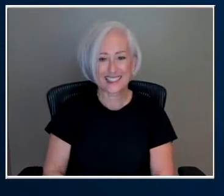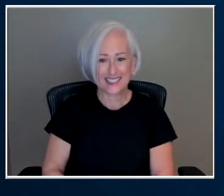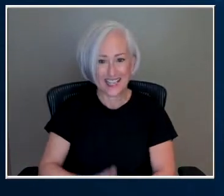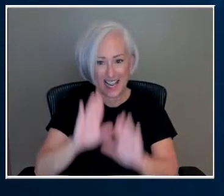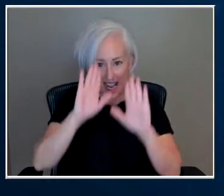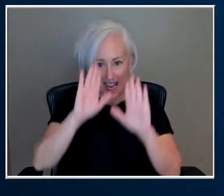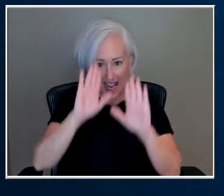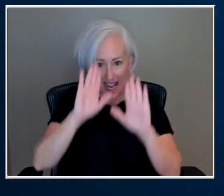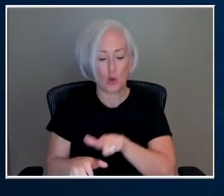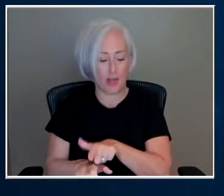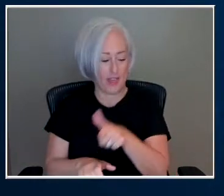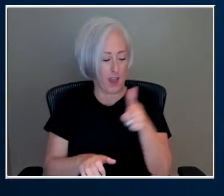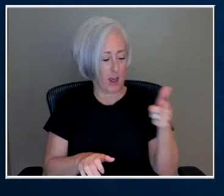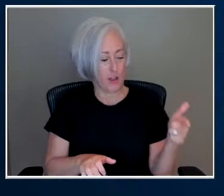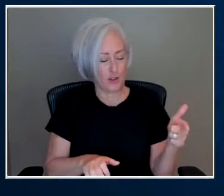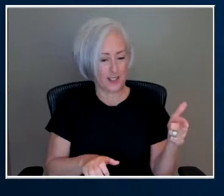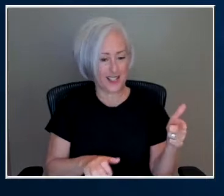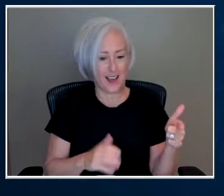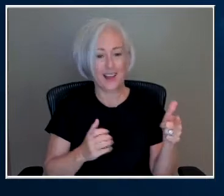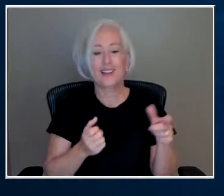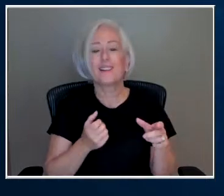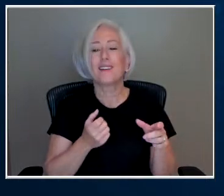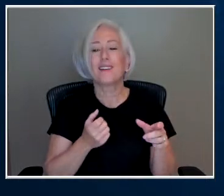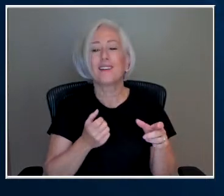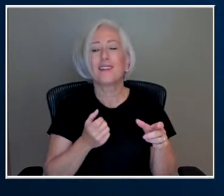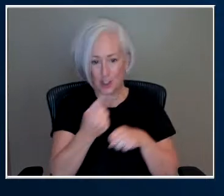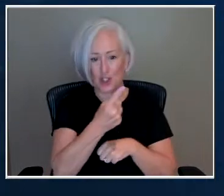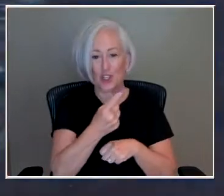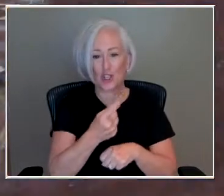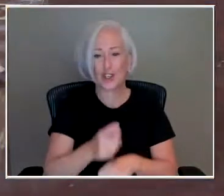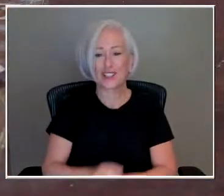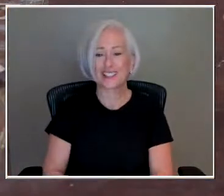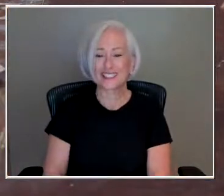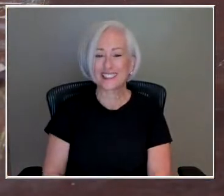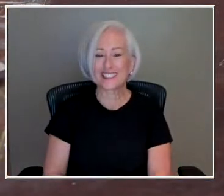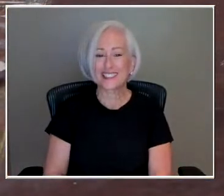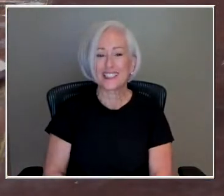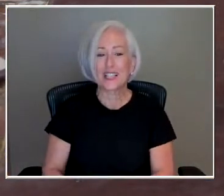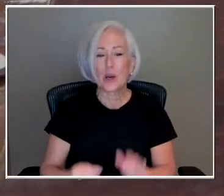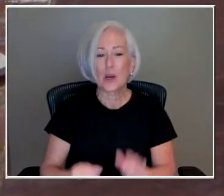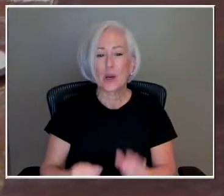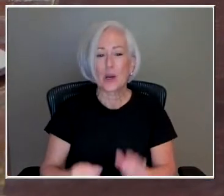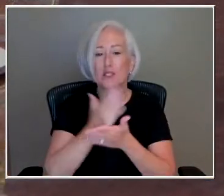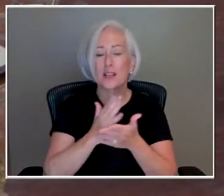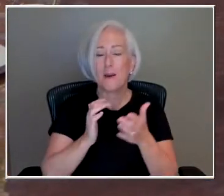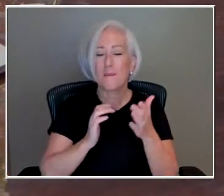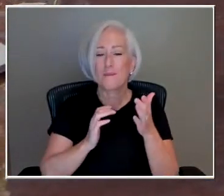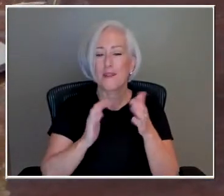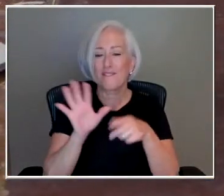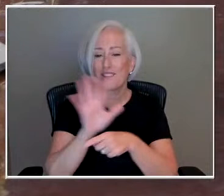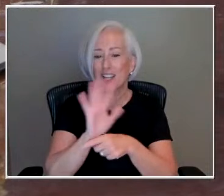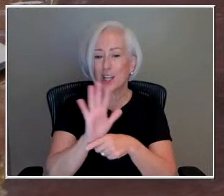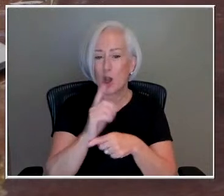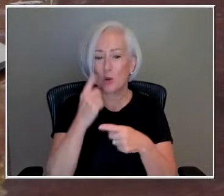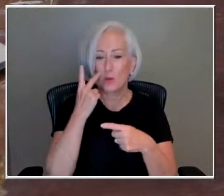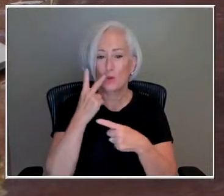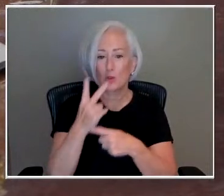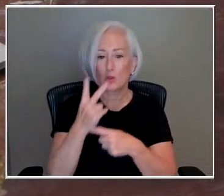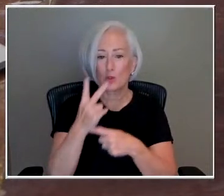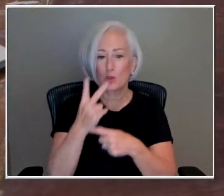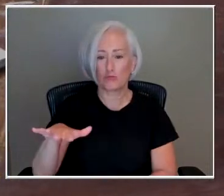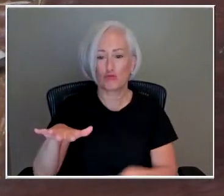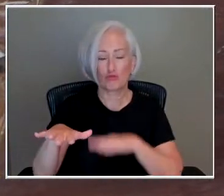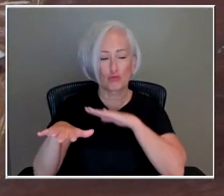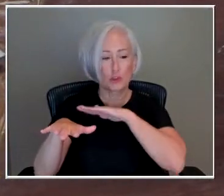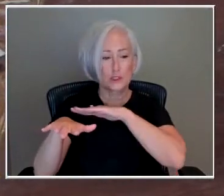side done next year. Well, we're going to show some video right now of your two hands side by side. One shakes, one is